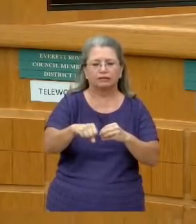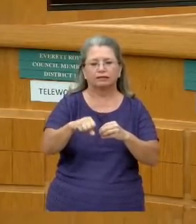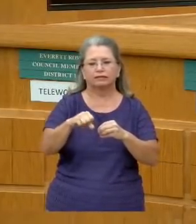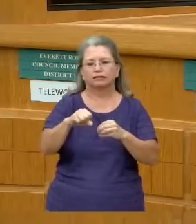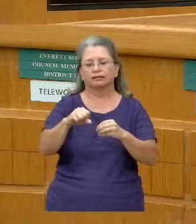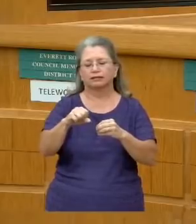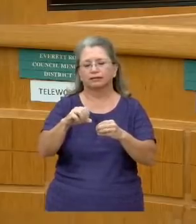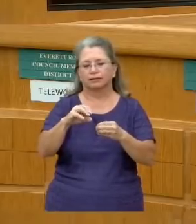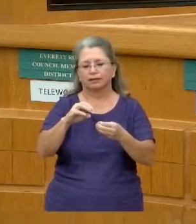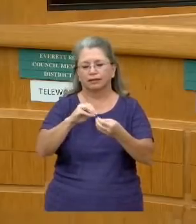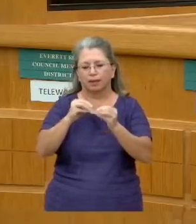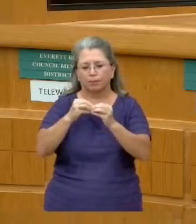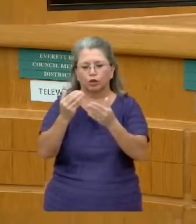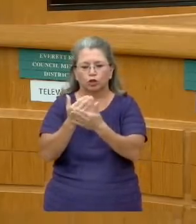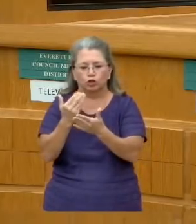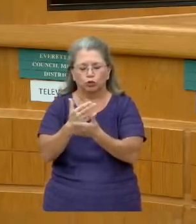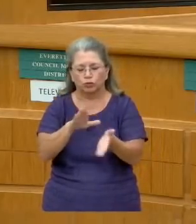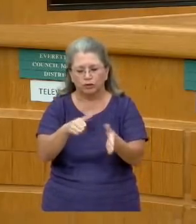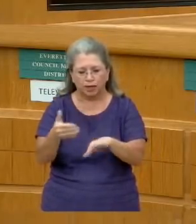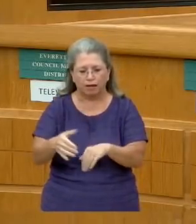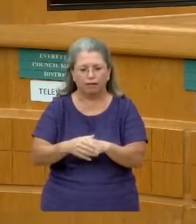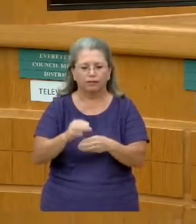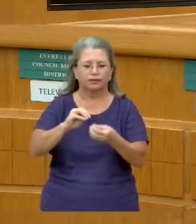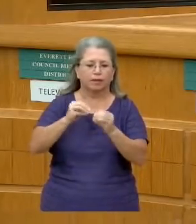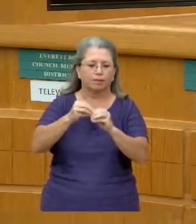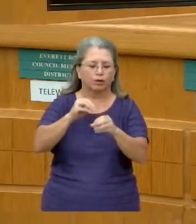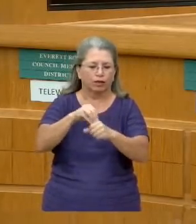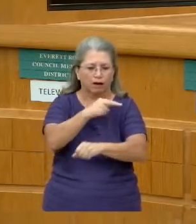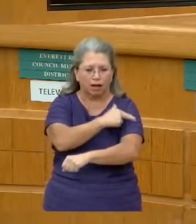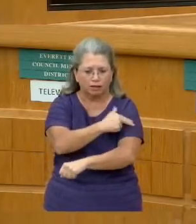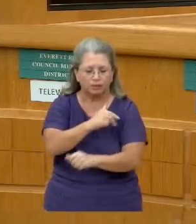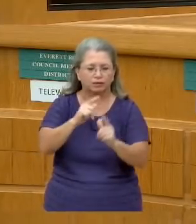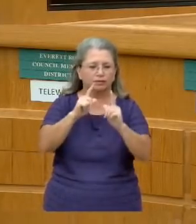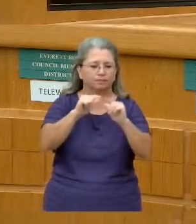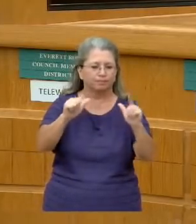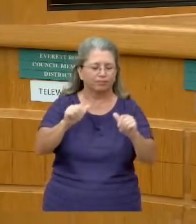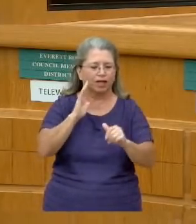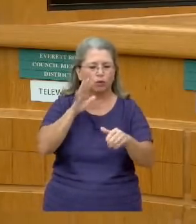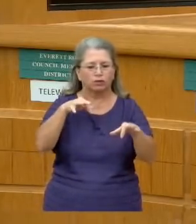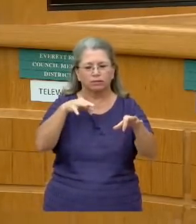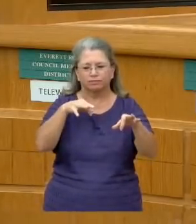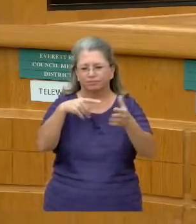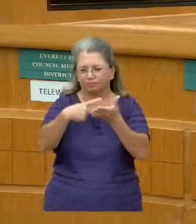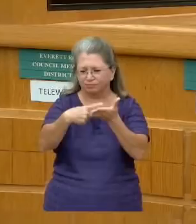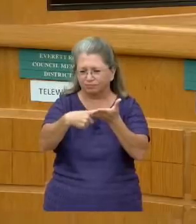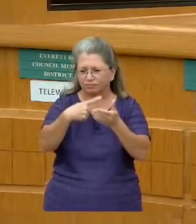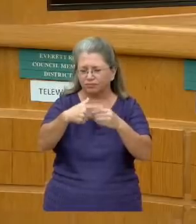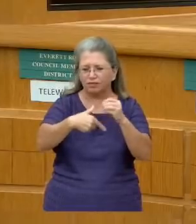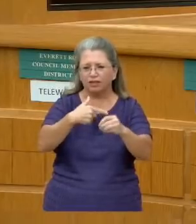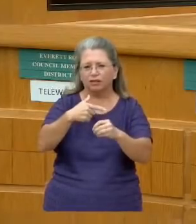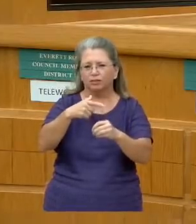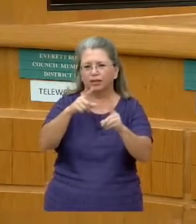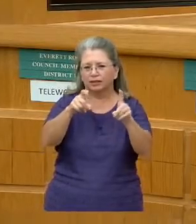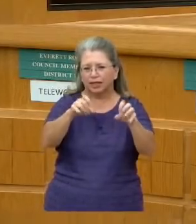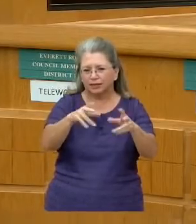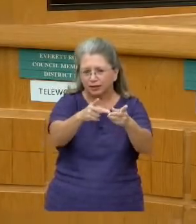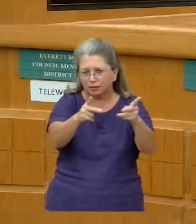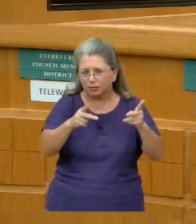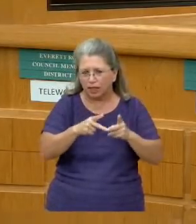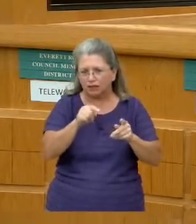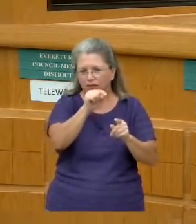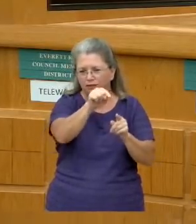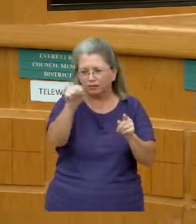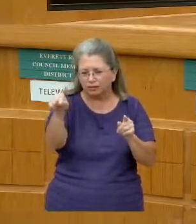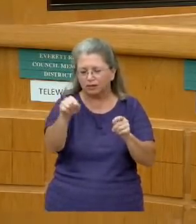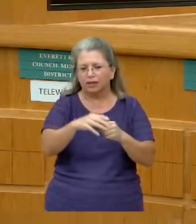patients, and talking to you a little bit about testing locations and testing events that are coming up.